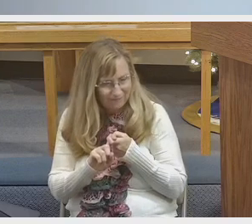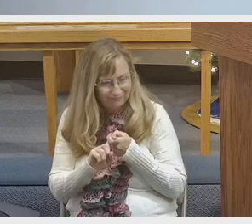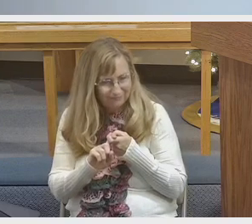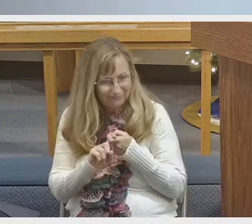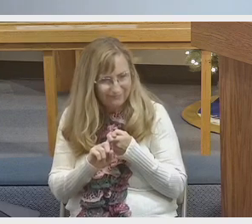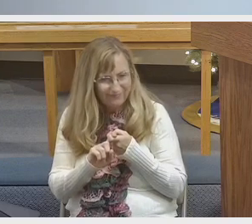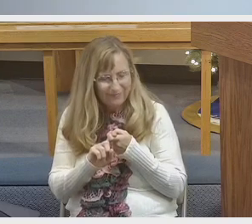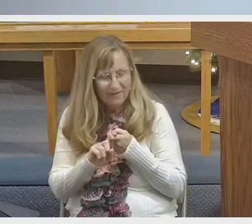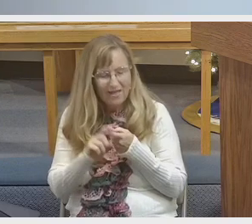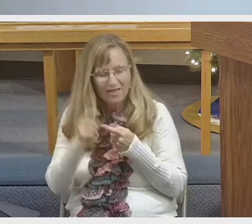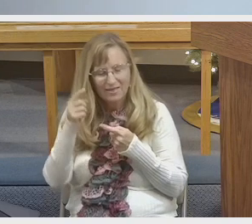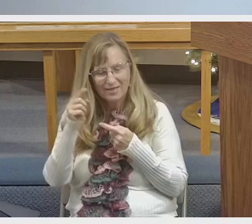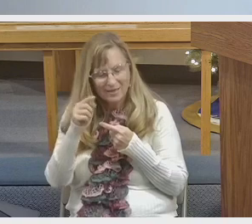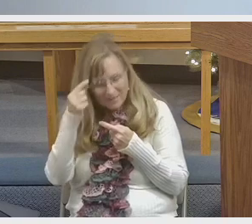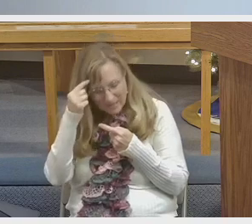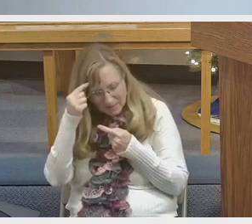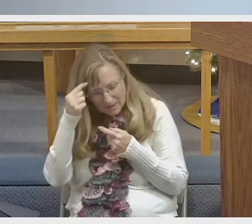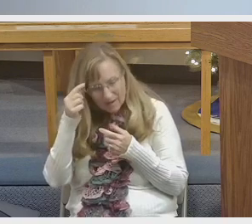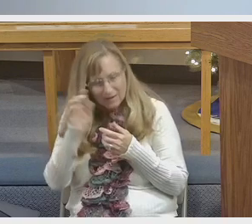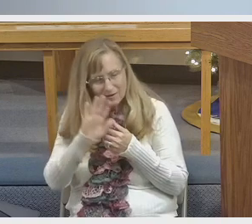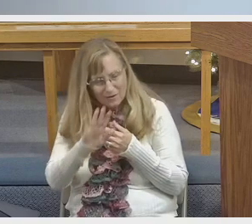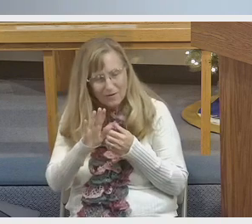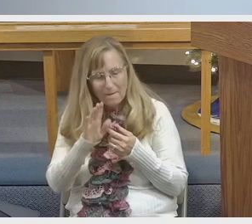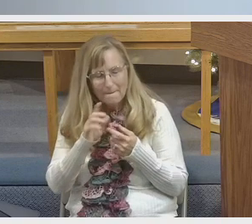That you love.